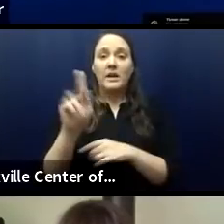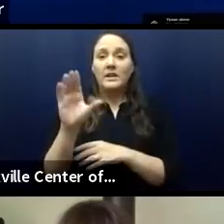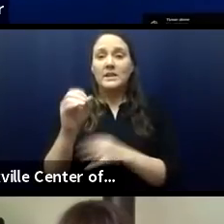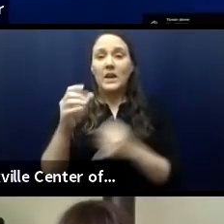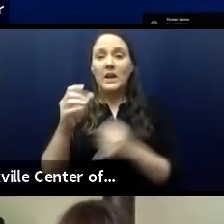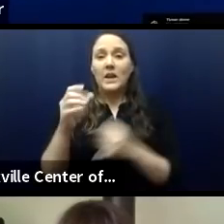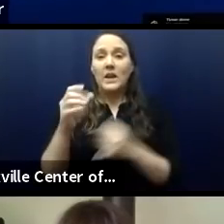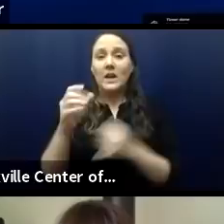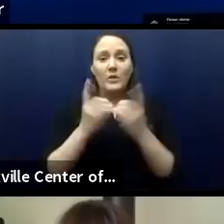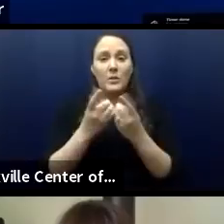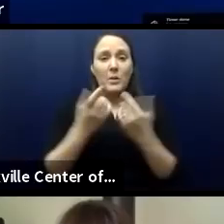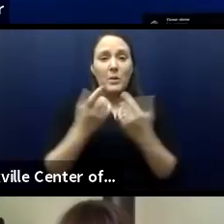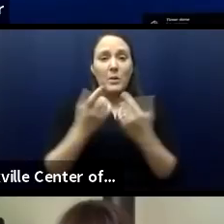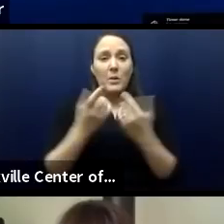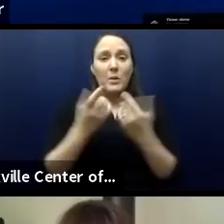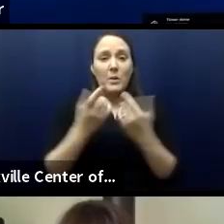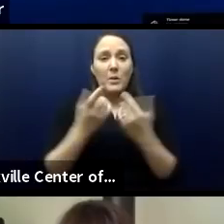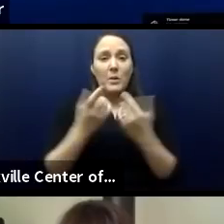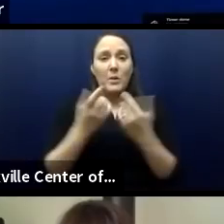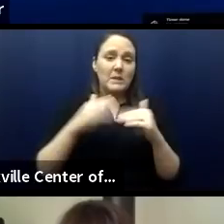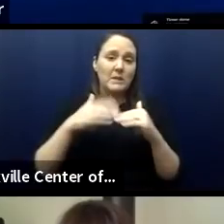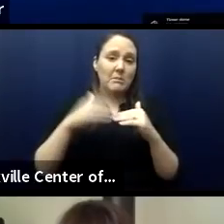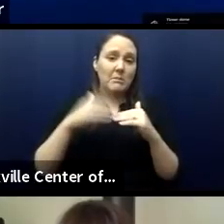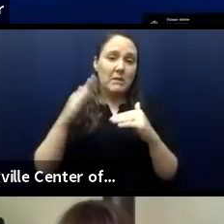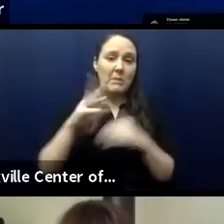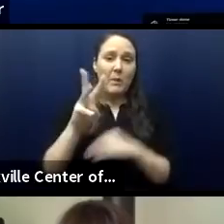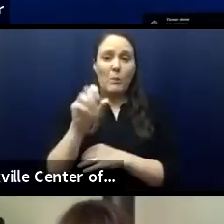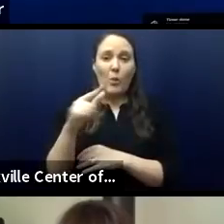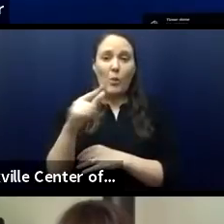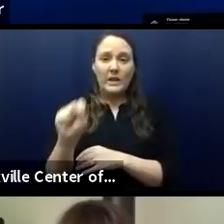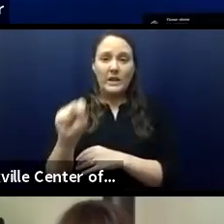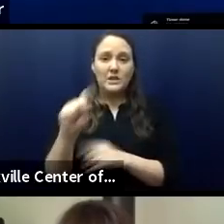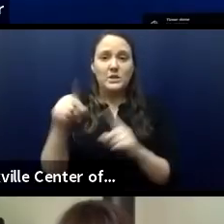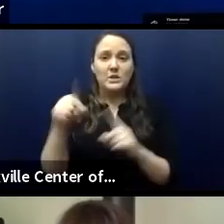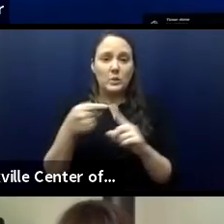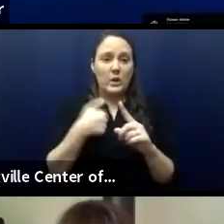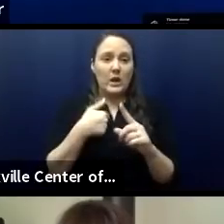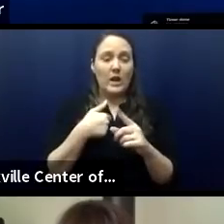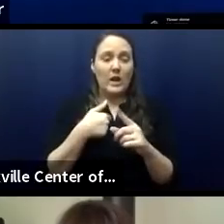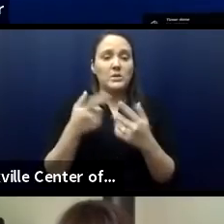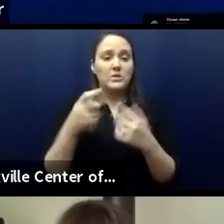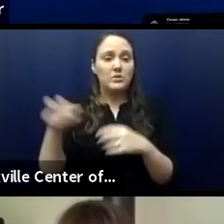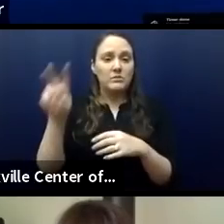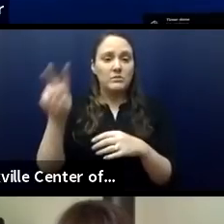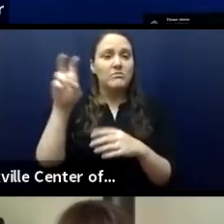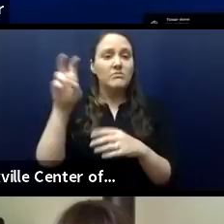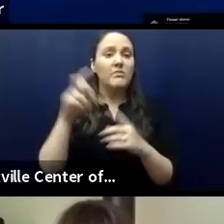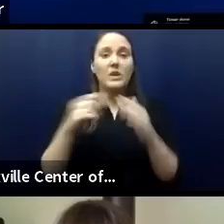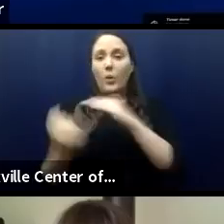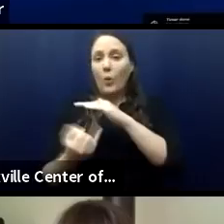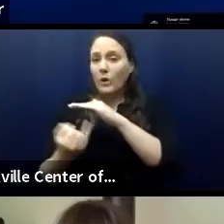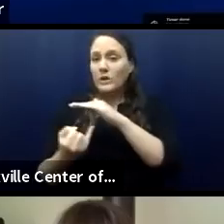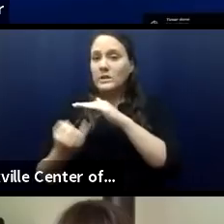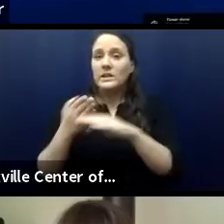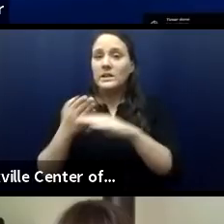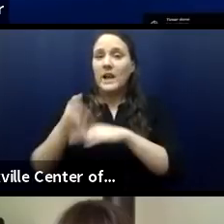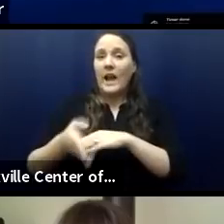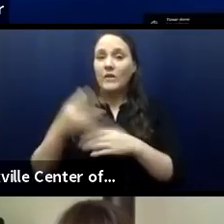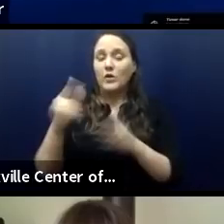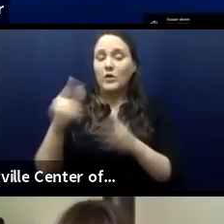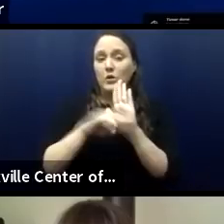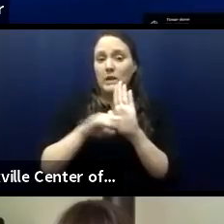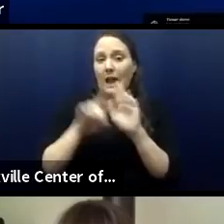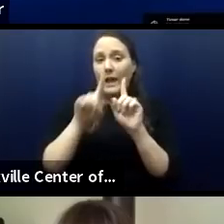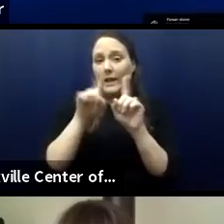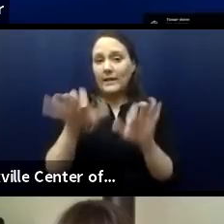of wages and benefits when I was arbitrarily forced to quarantine even after resulting on a negative test and not